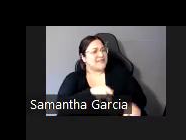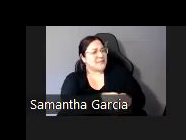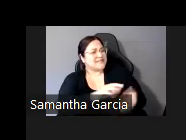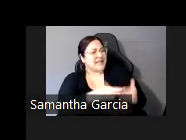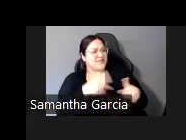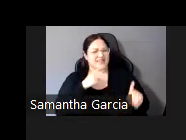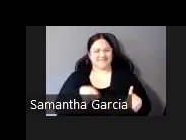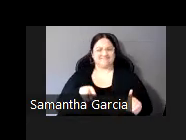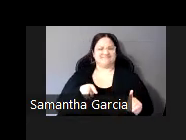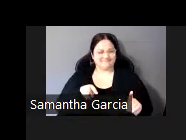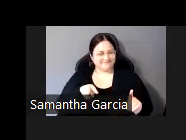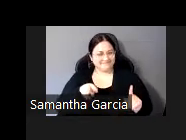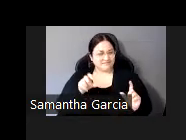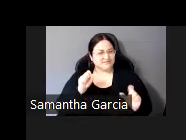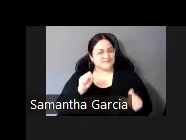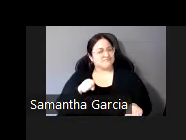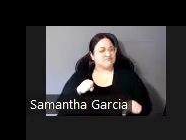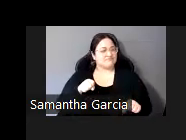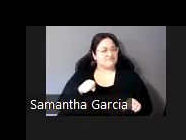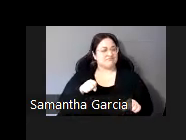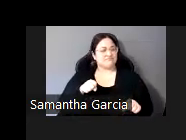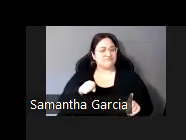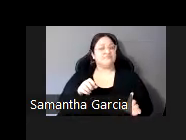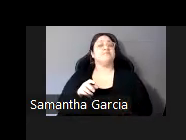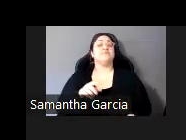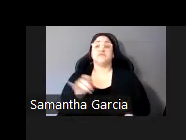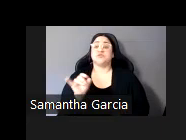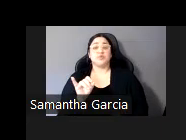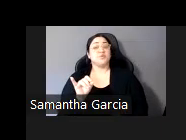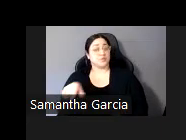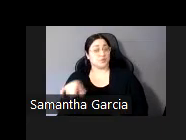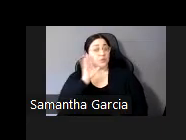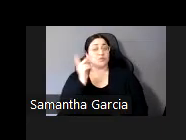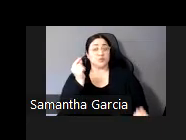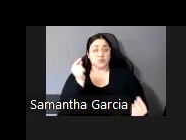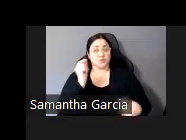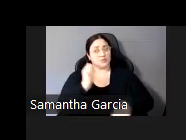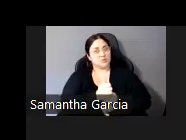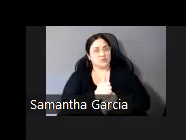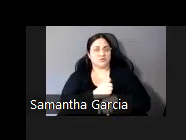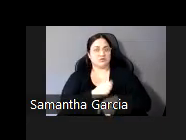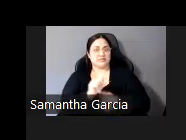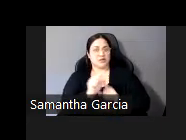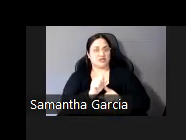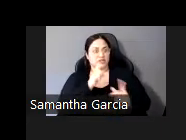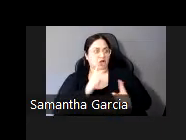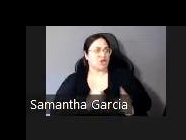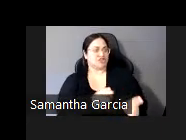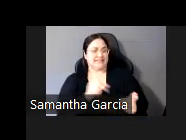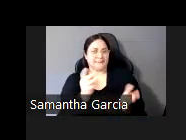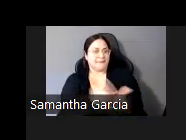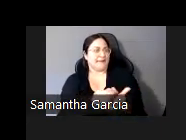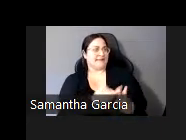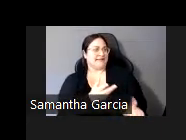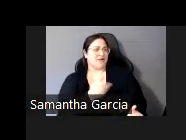sense of urgency, try to play on your emotions. They could get angry or guilt you into asking you to send